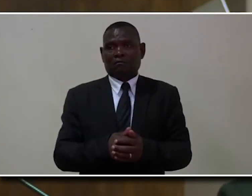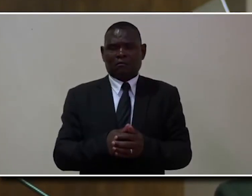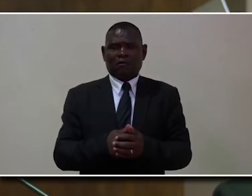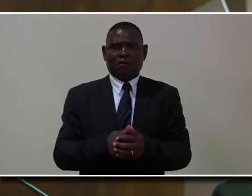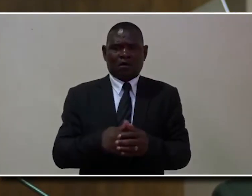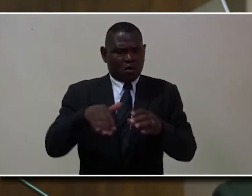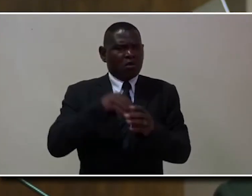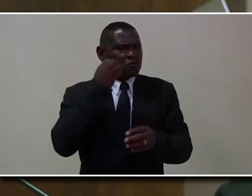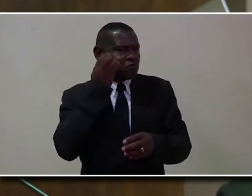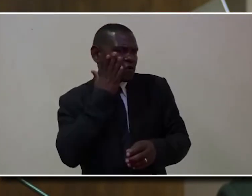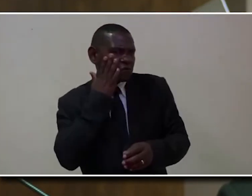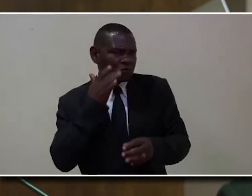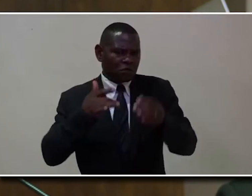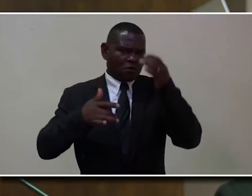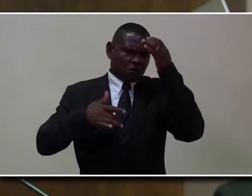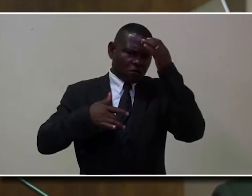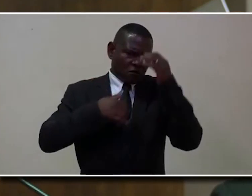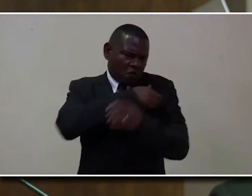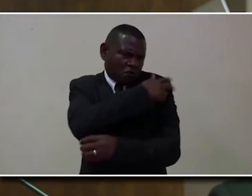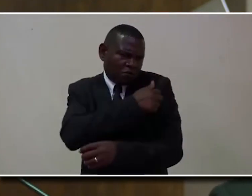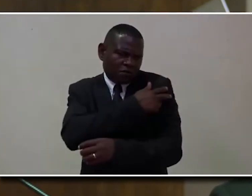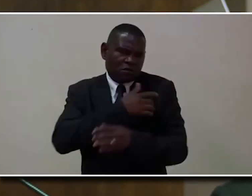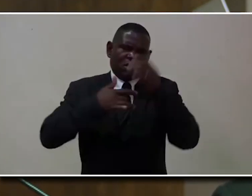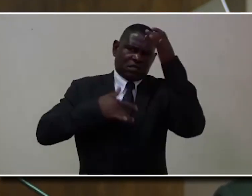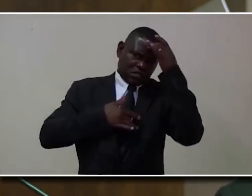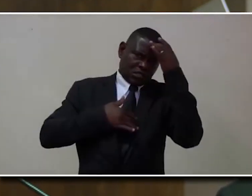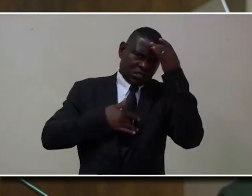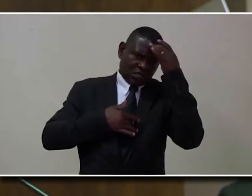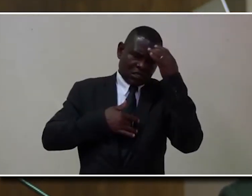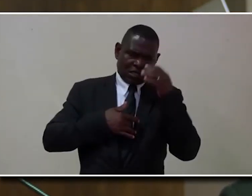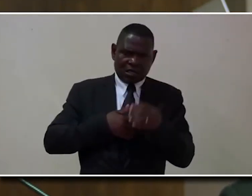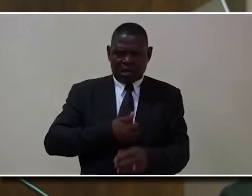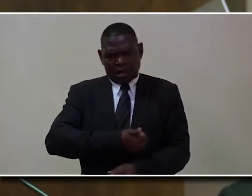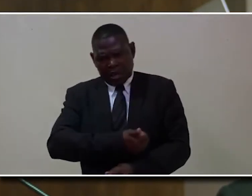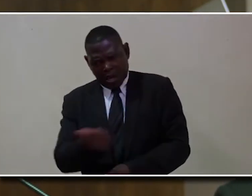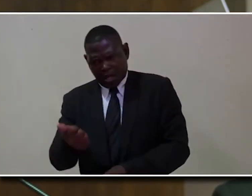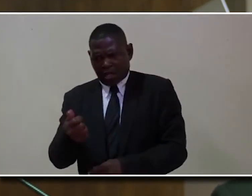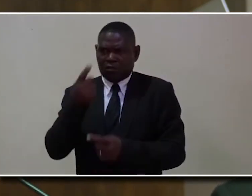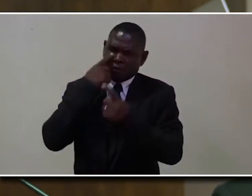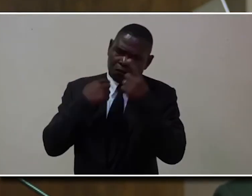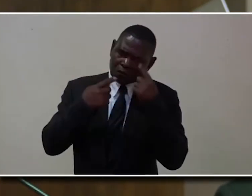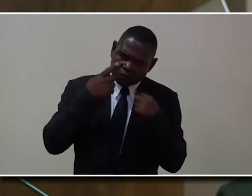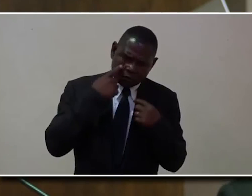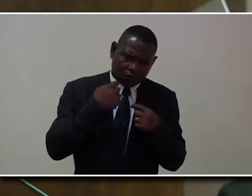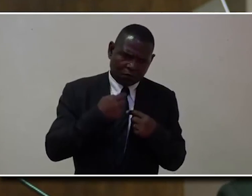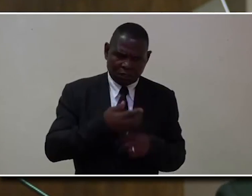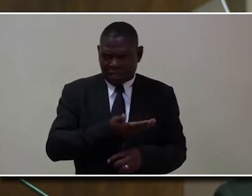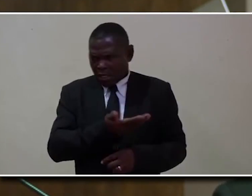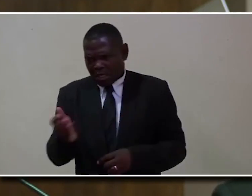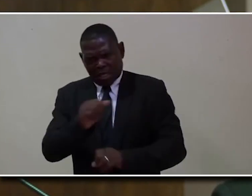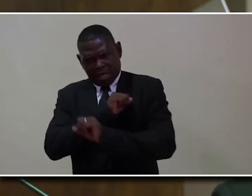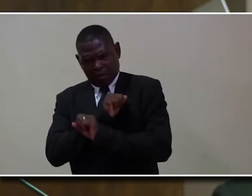in hospitals. There are those that are mourning because they have lost their beloved ones.